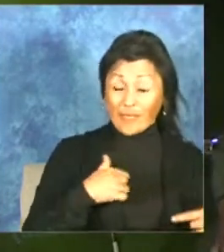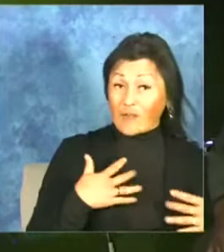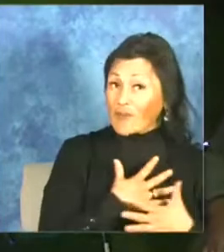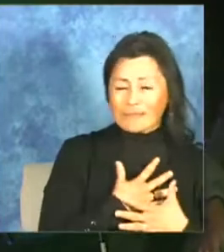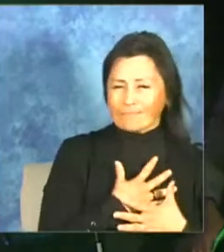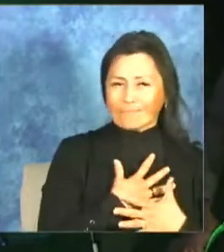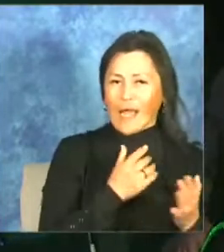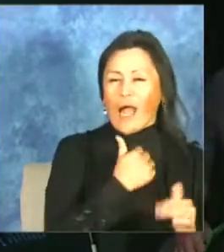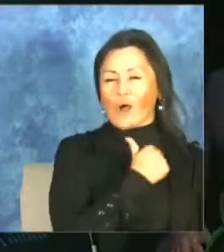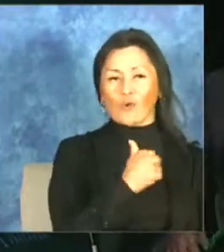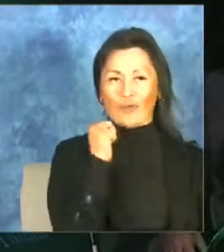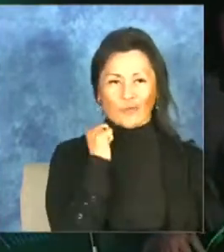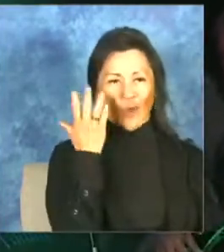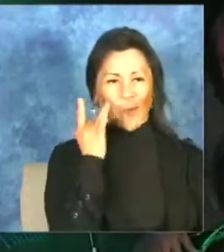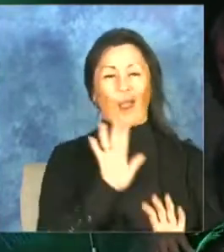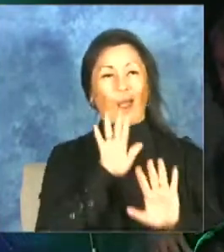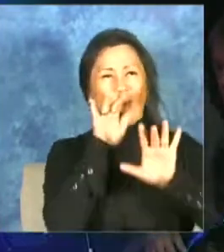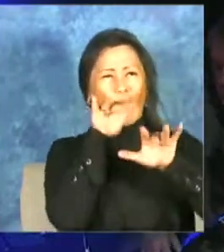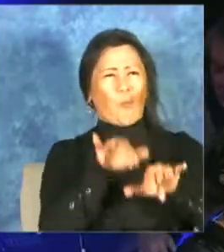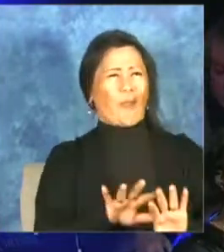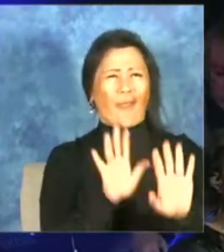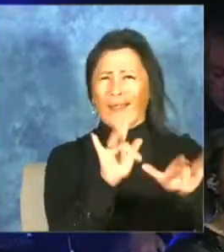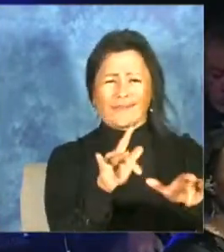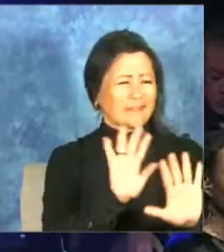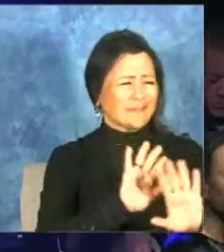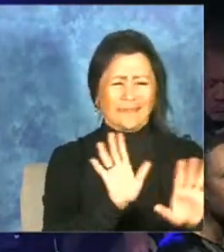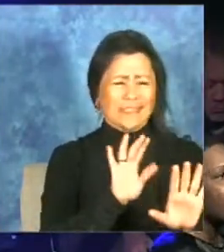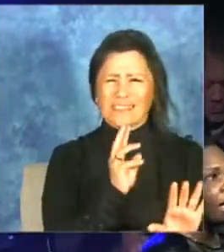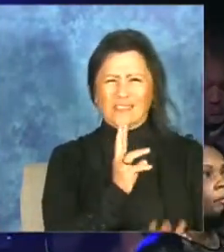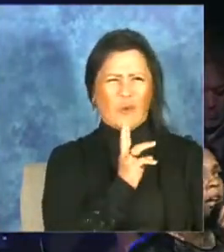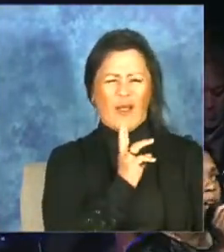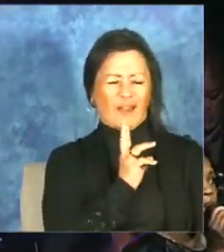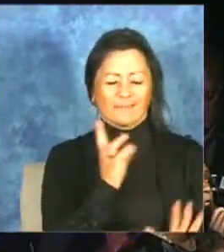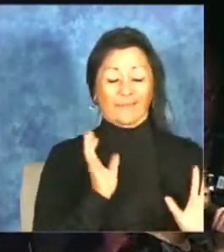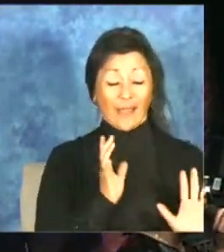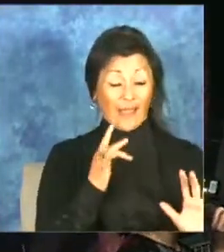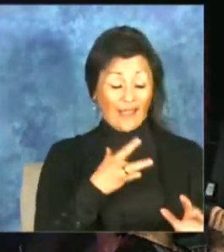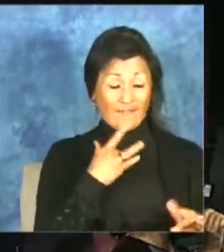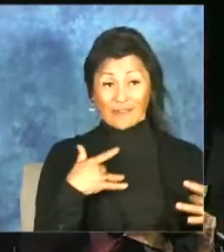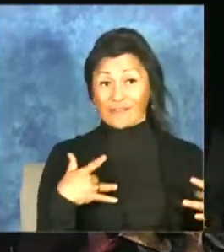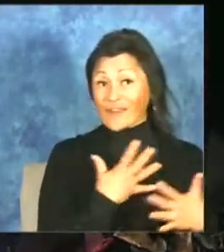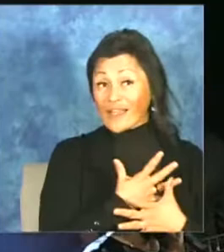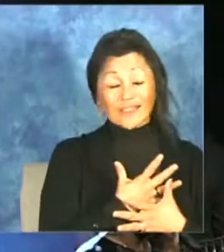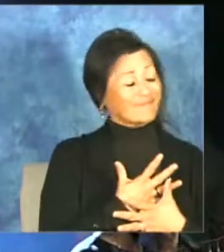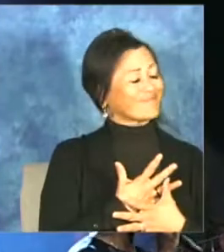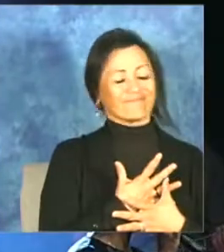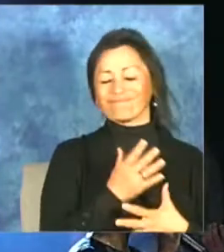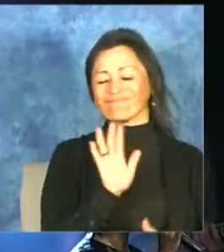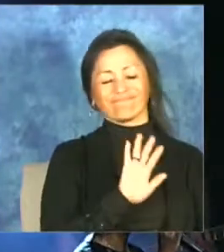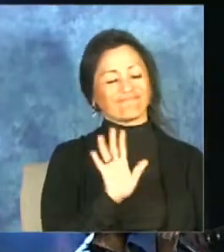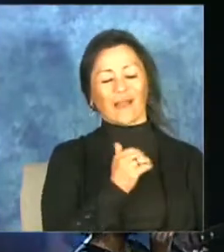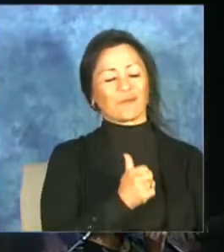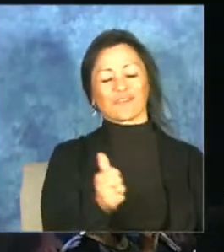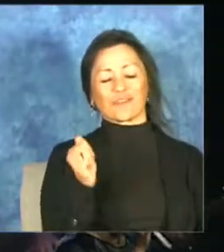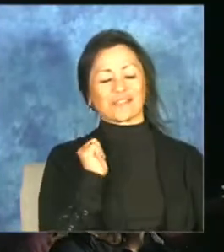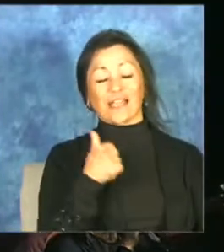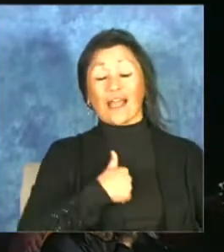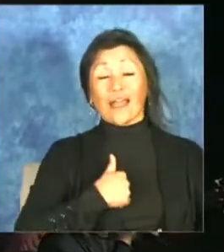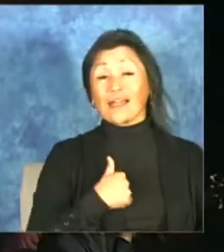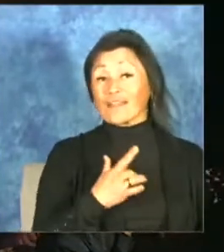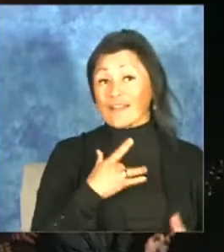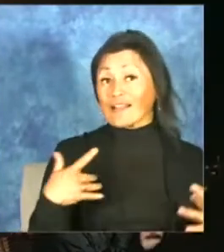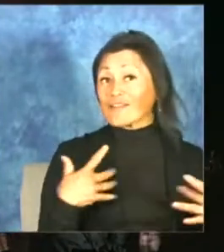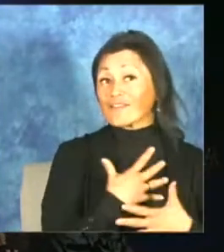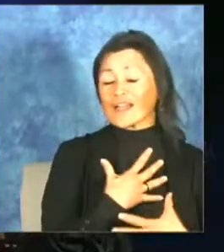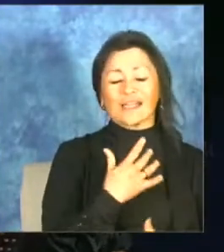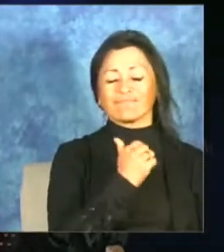Cause these waves are only waves. I'm not gonna be afraid. Oh, I'm not gonna